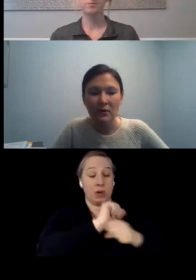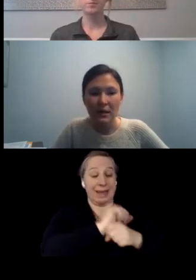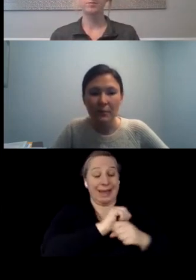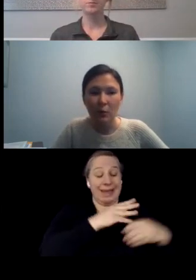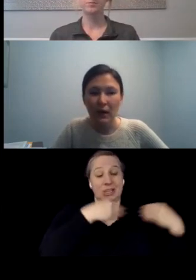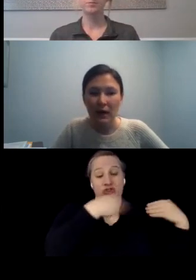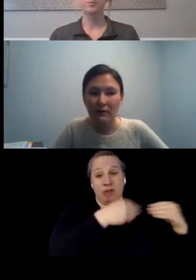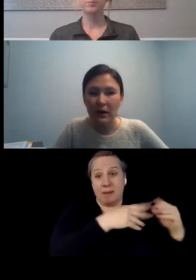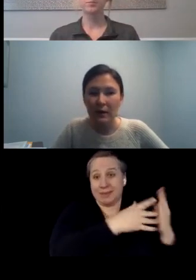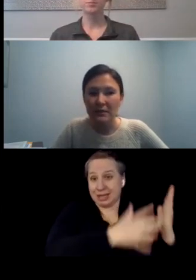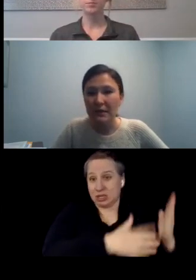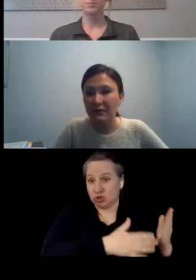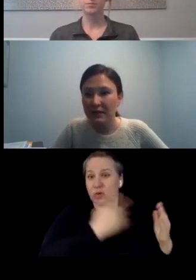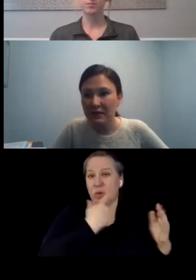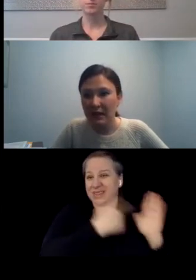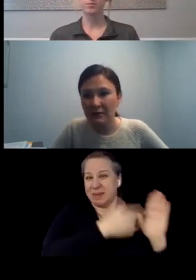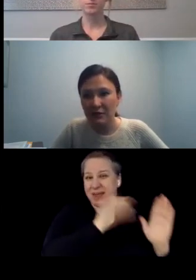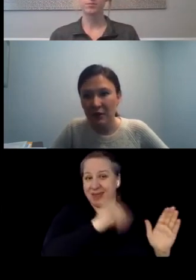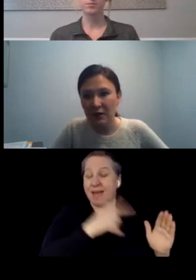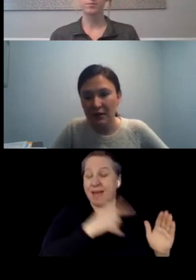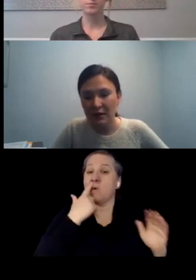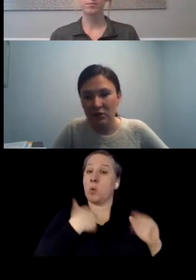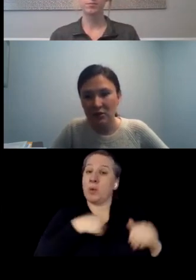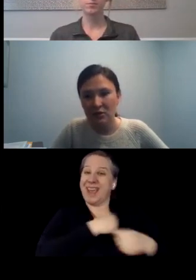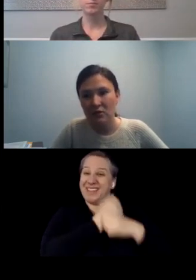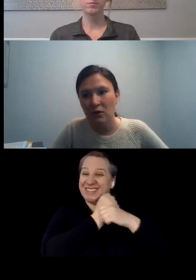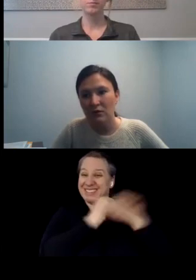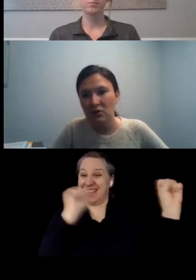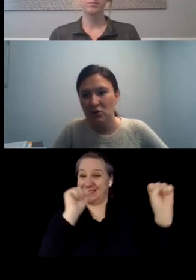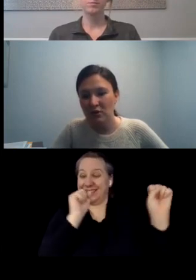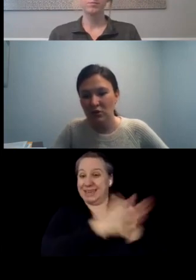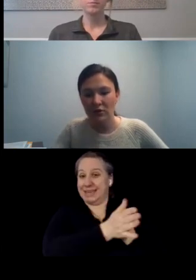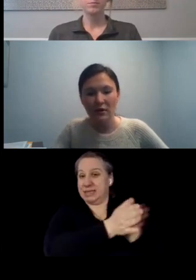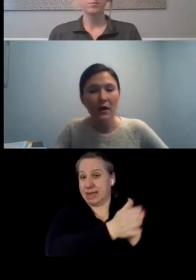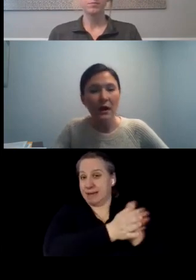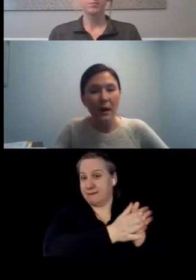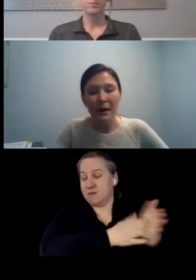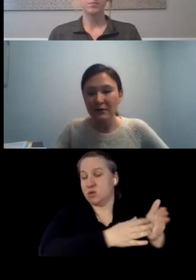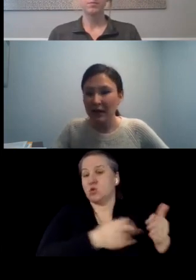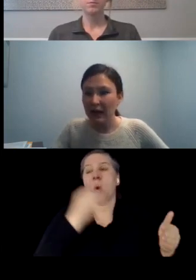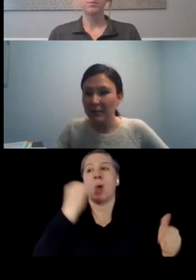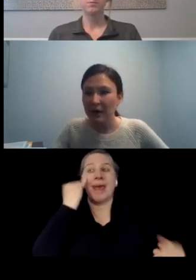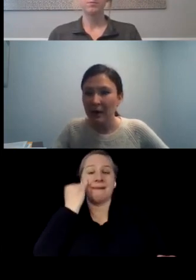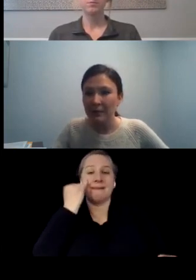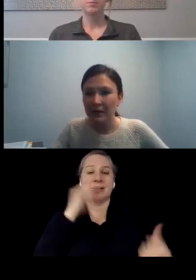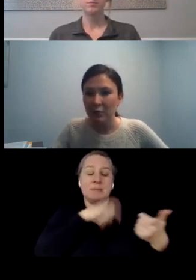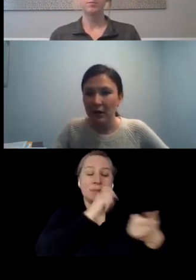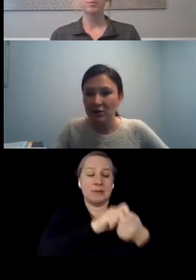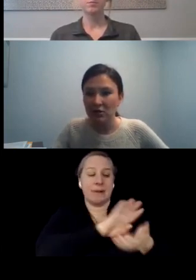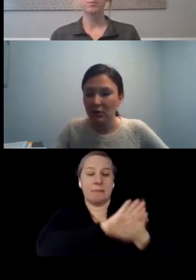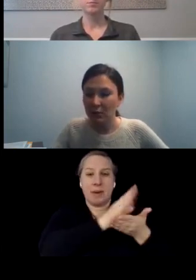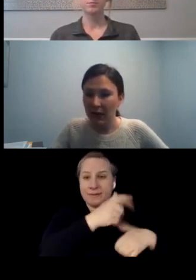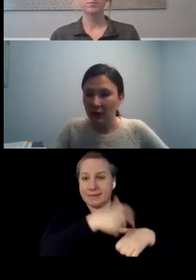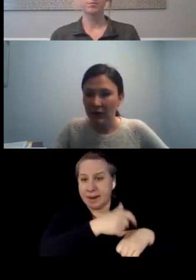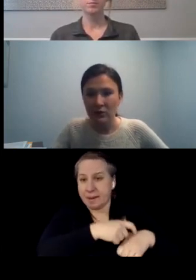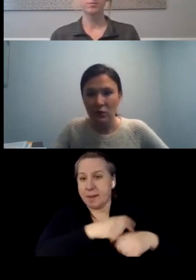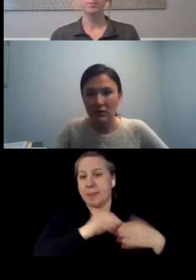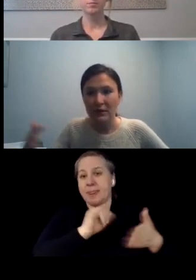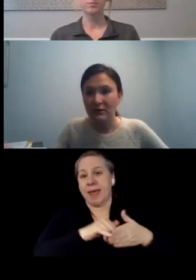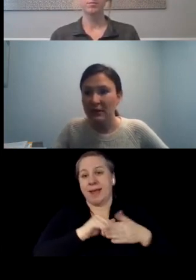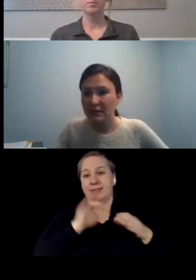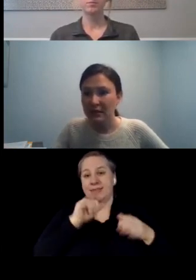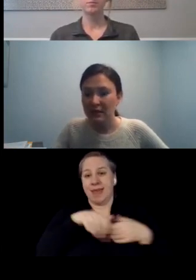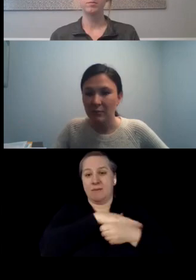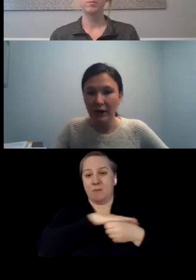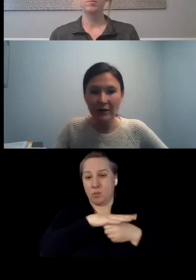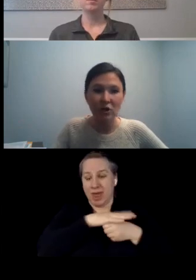So for example, we have safety incentives for our technicians. So essentially a certain amount of time that the branch is going without any sort